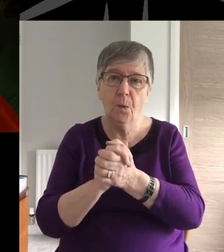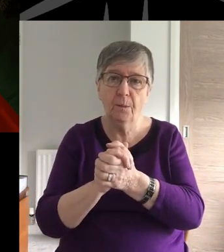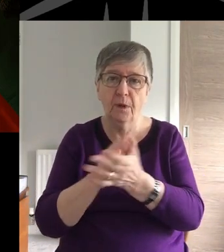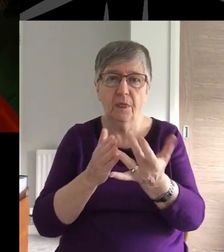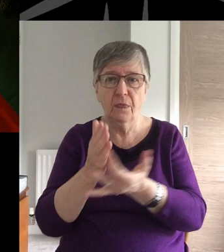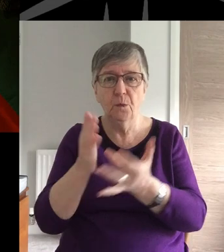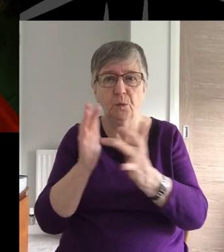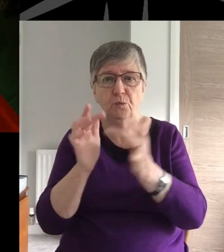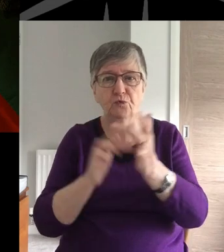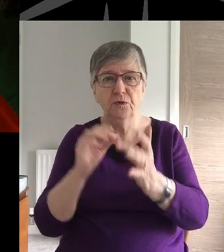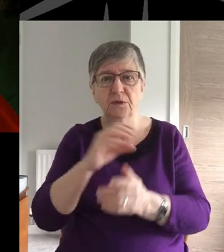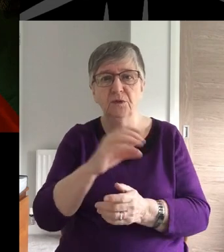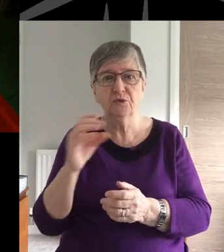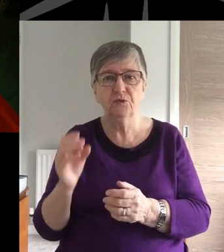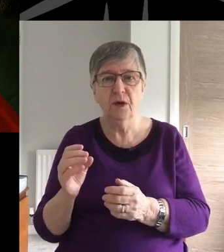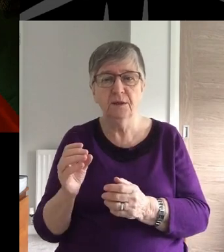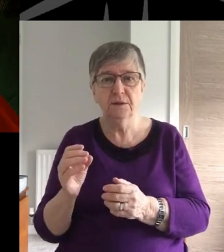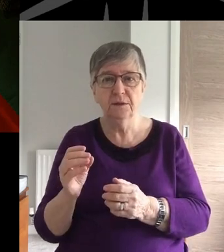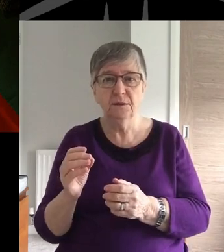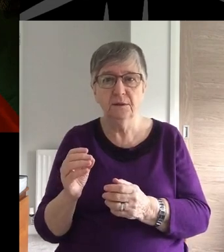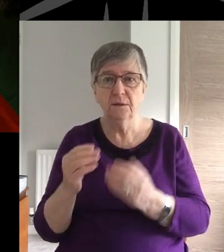in and through Christ Jesus.